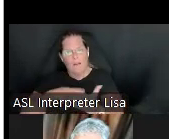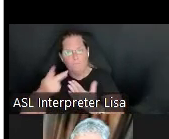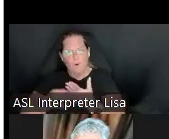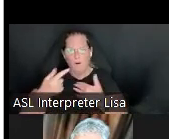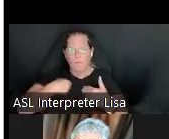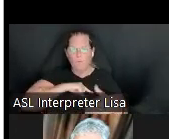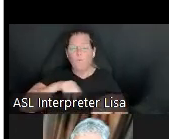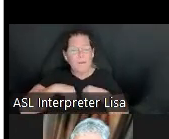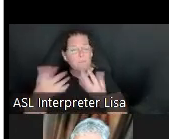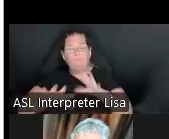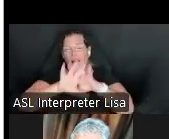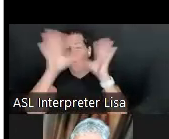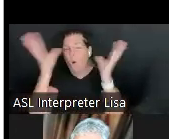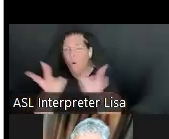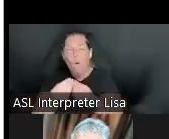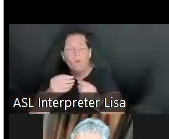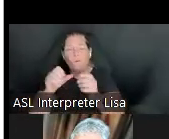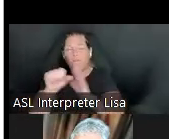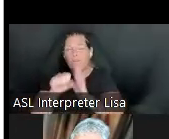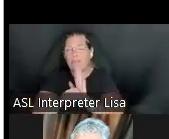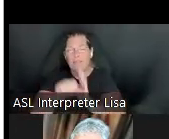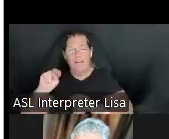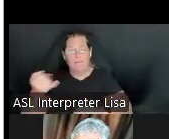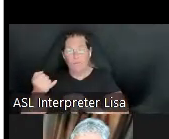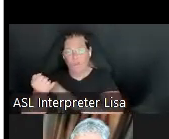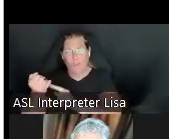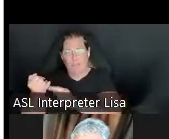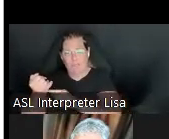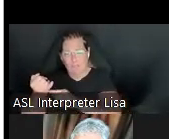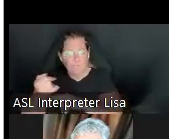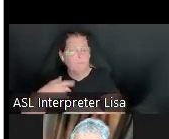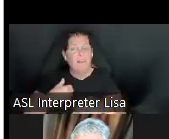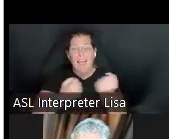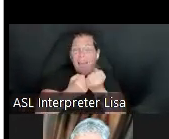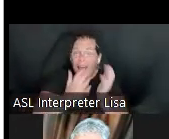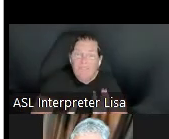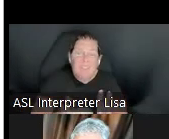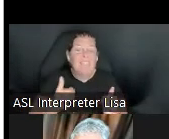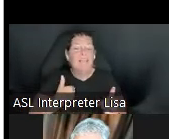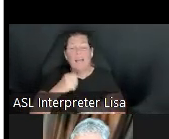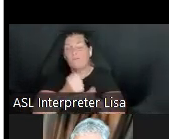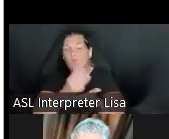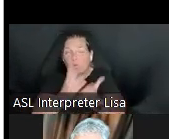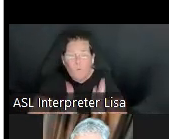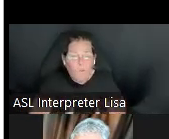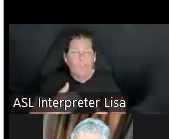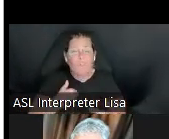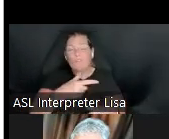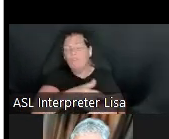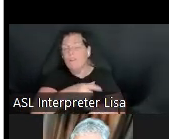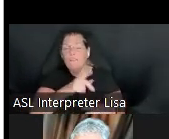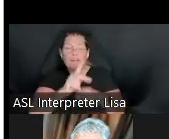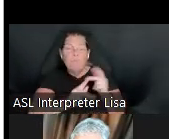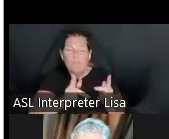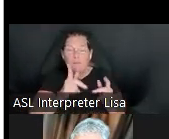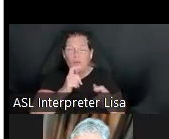provide statewide. We have a team of advocates, social workers, people who work their magic, actually